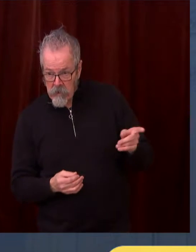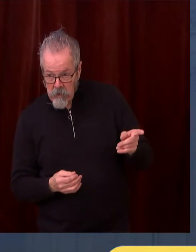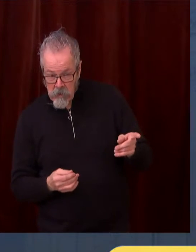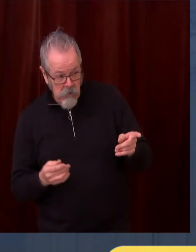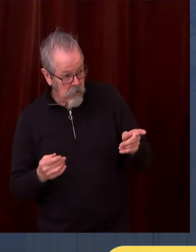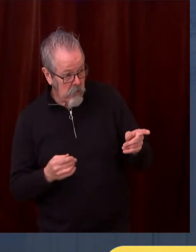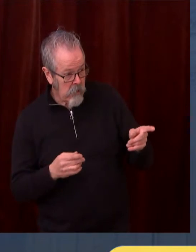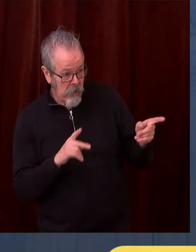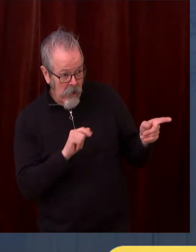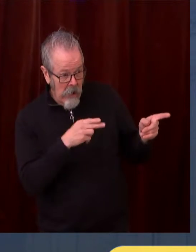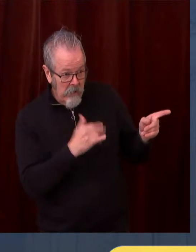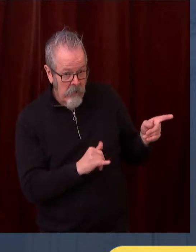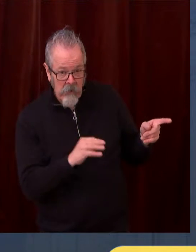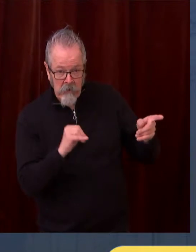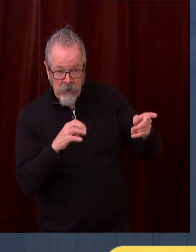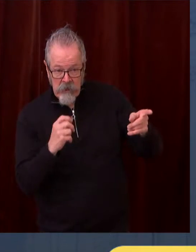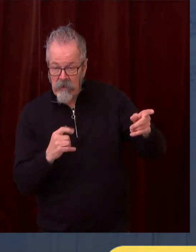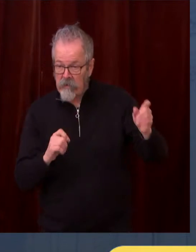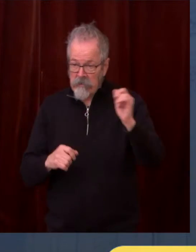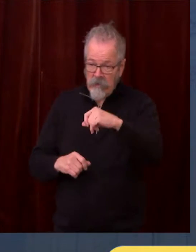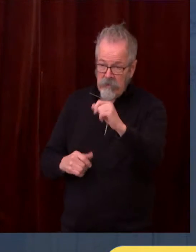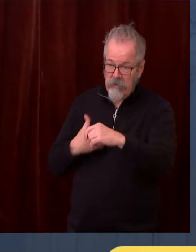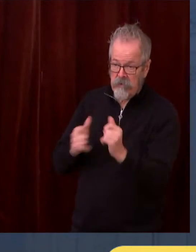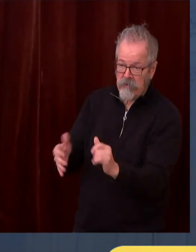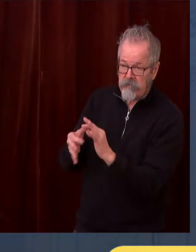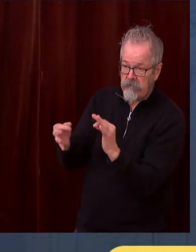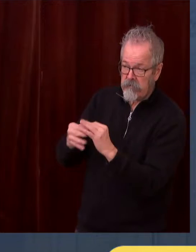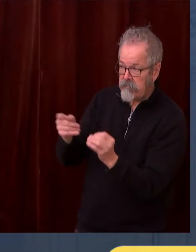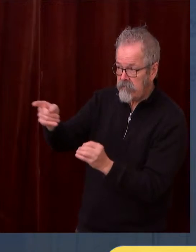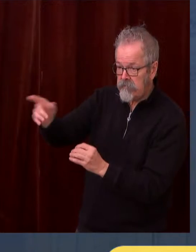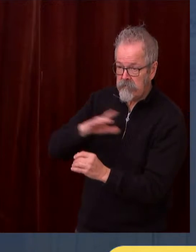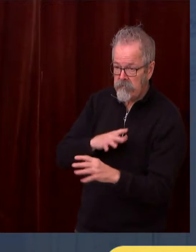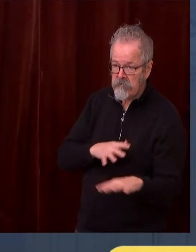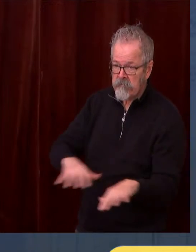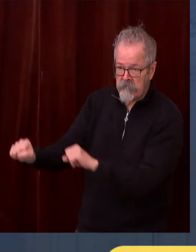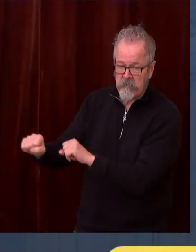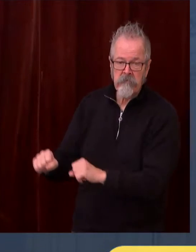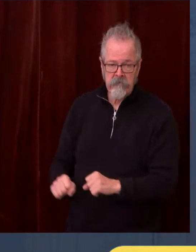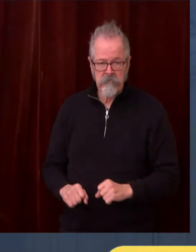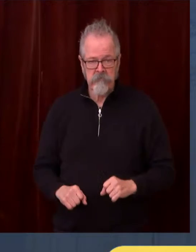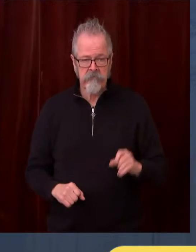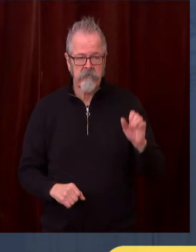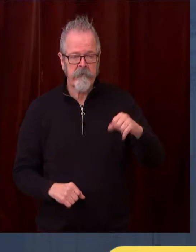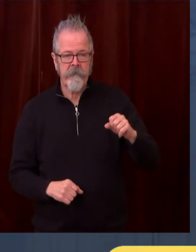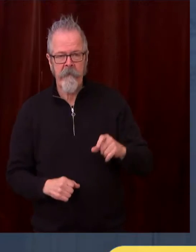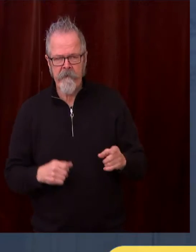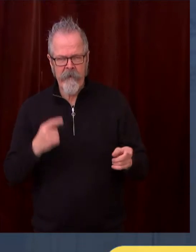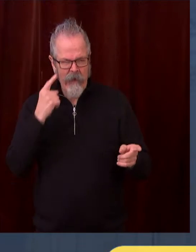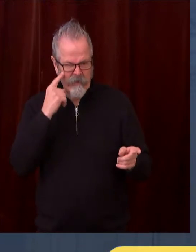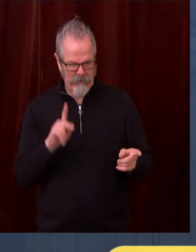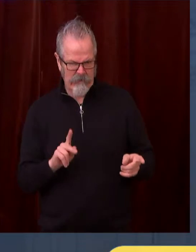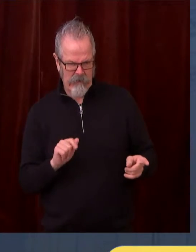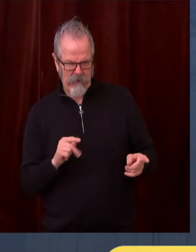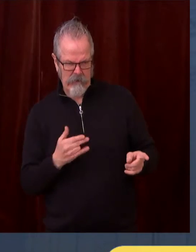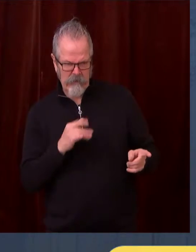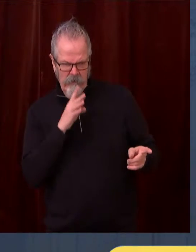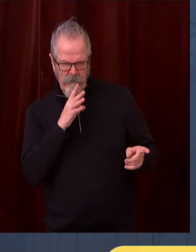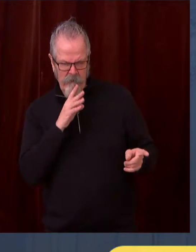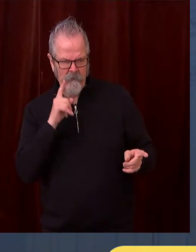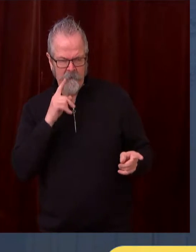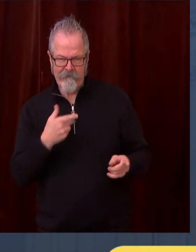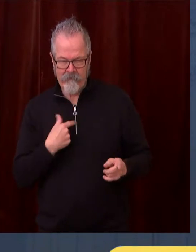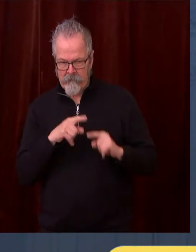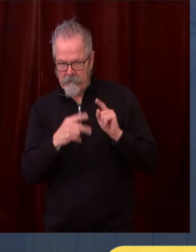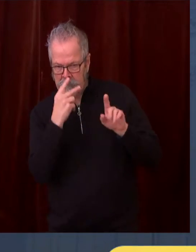Sure. Thank you for the question. We want to make sure every person in Washington has accurate information about this vaccine and hears about it in